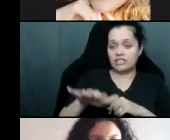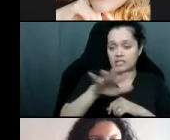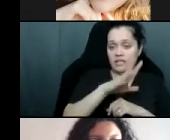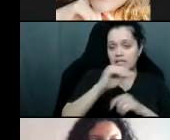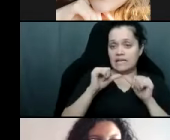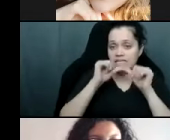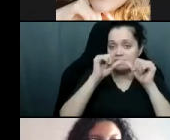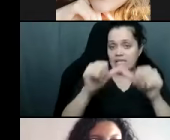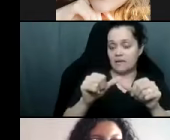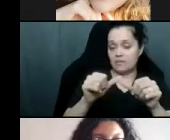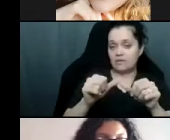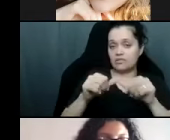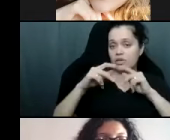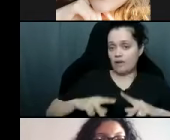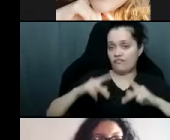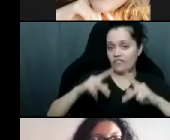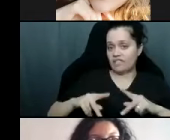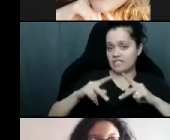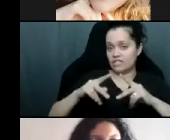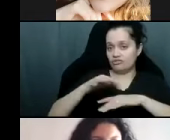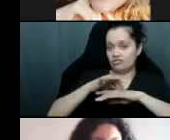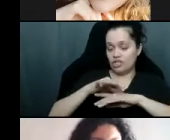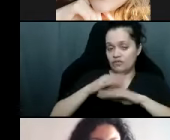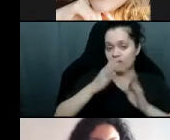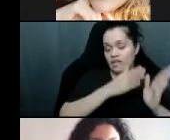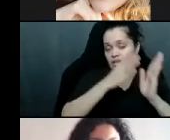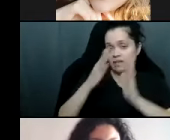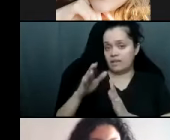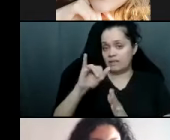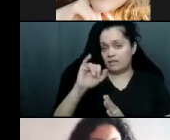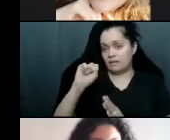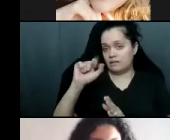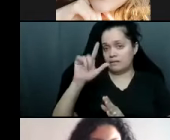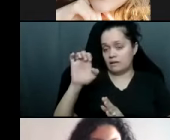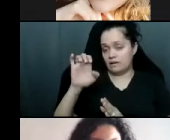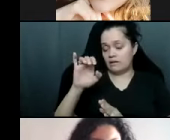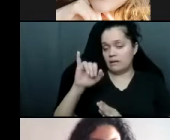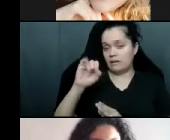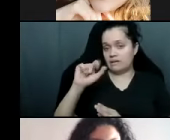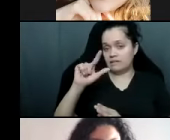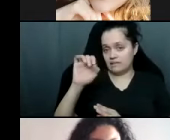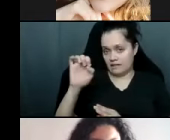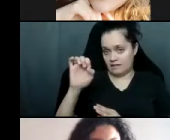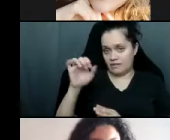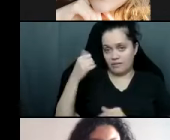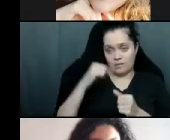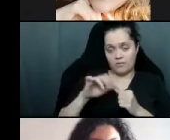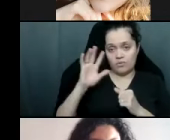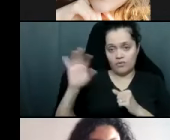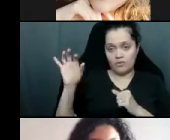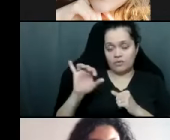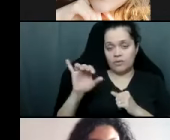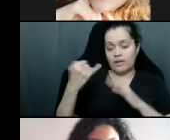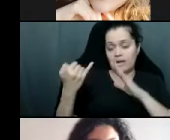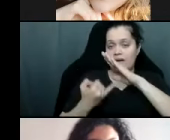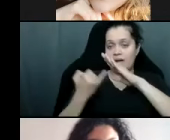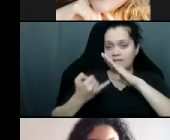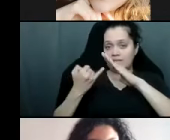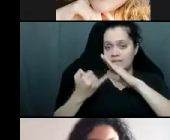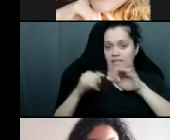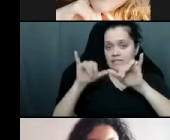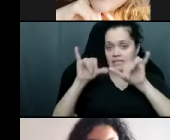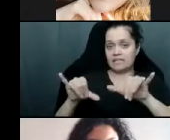talking about physical geography, and we had ISLE, I-S-L-E, Isolation,